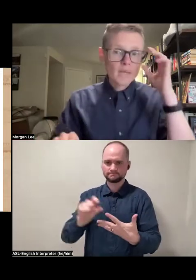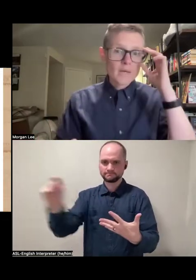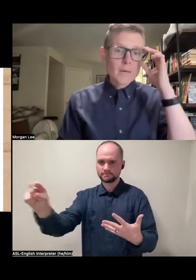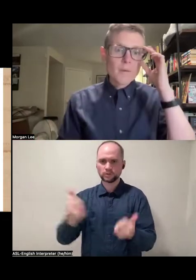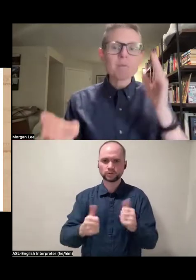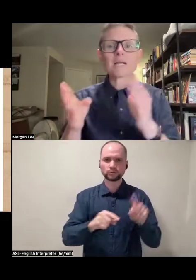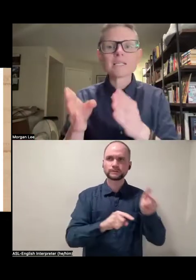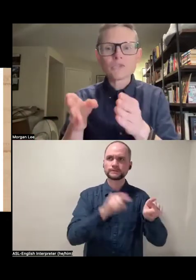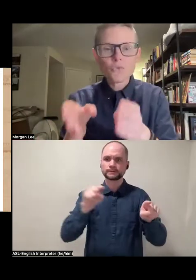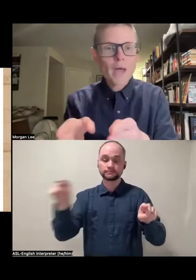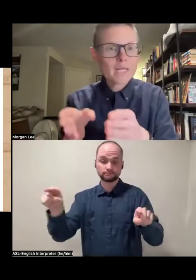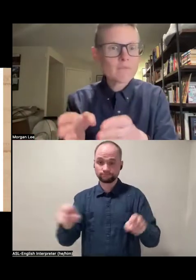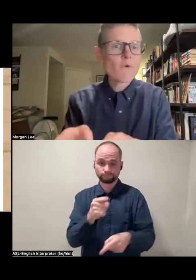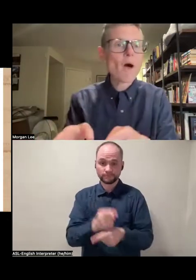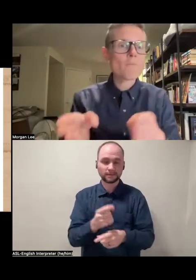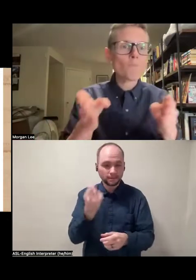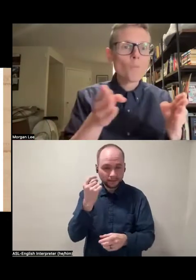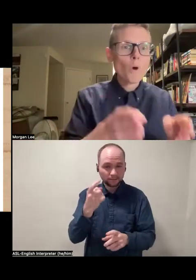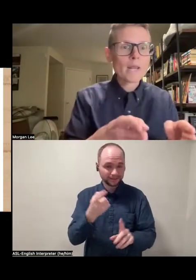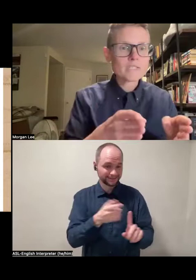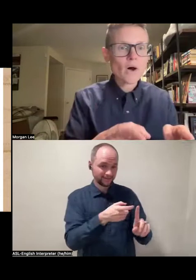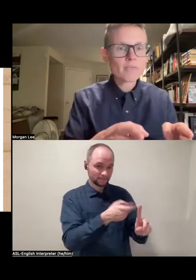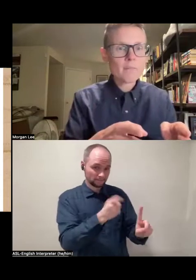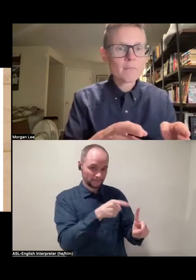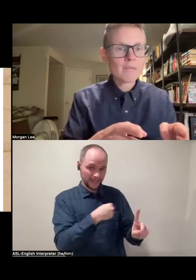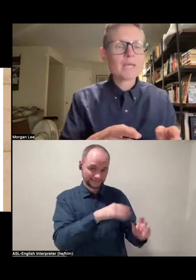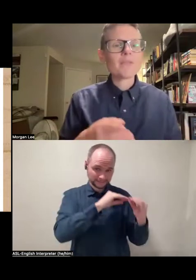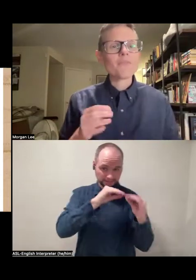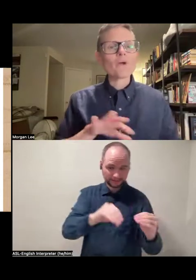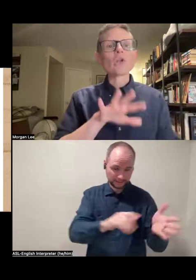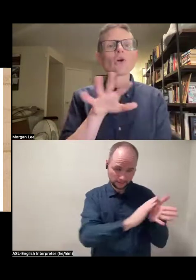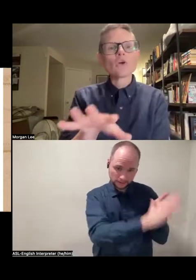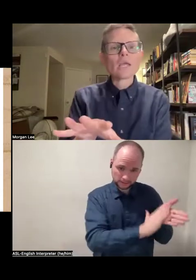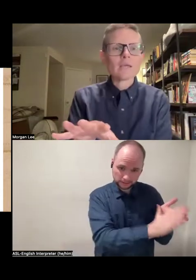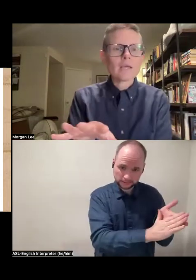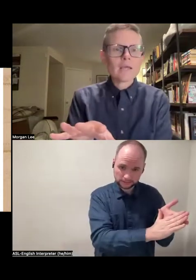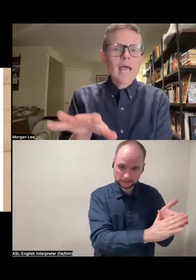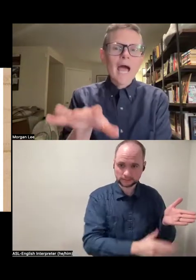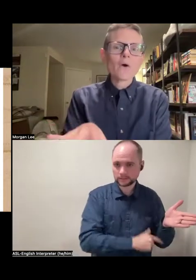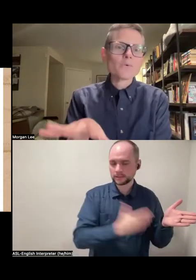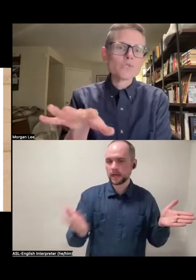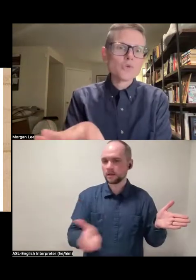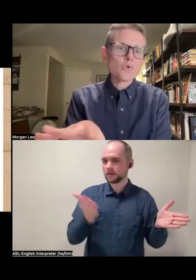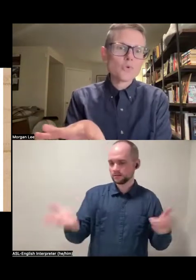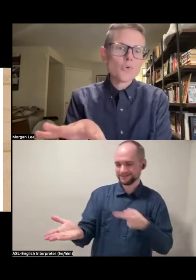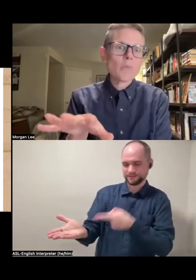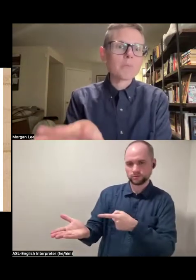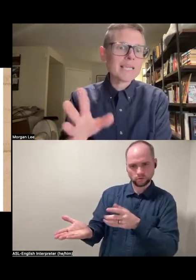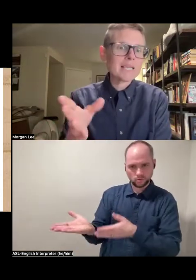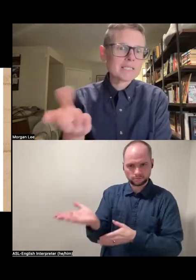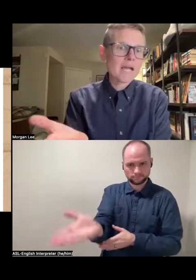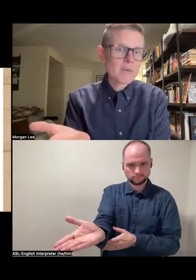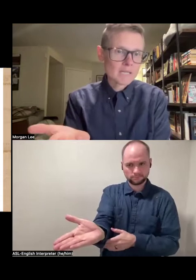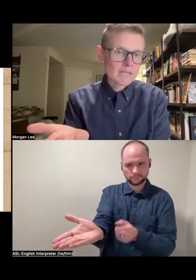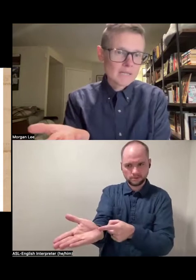column. But because it's directly from what I taught them, they're learning how to